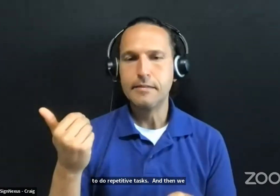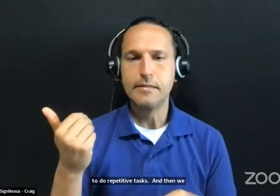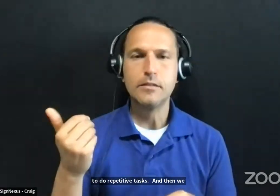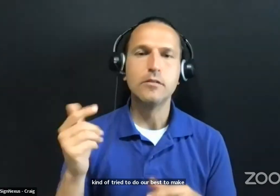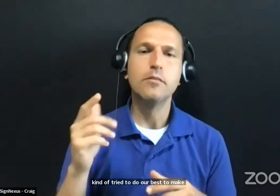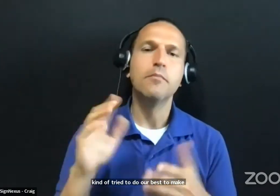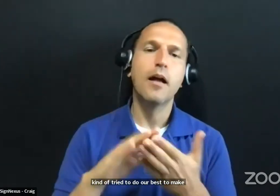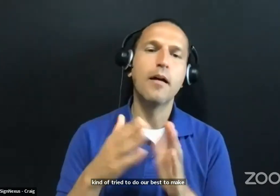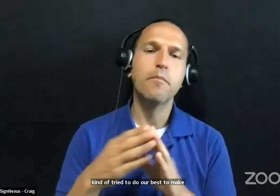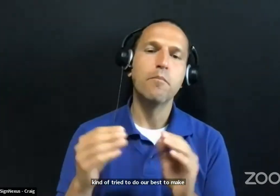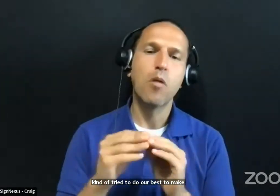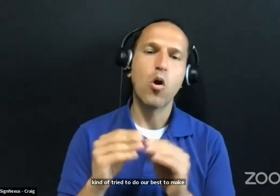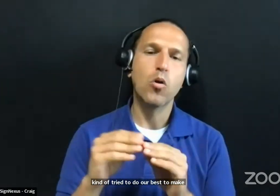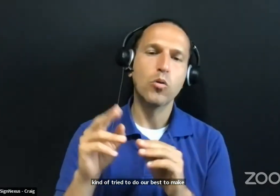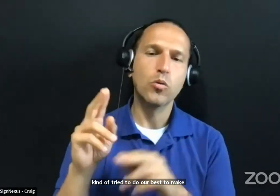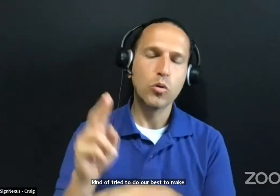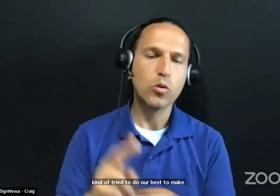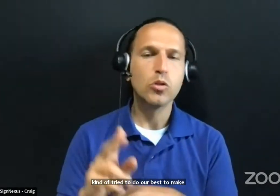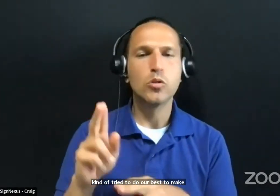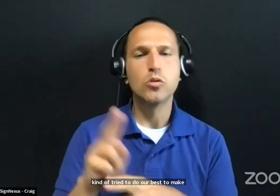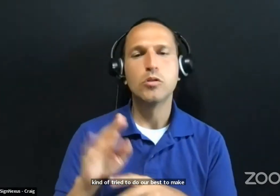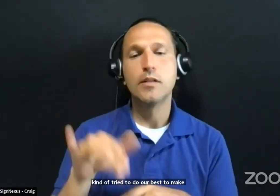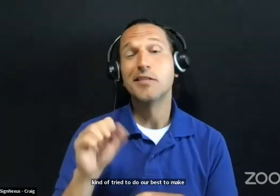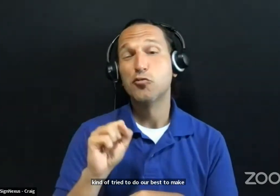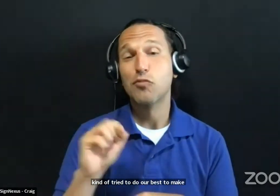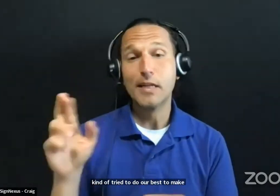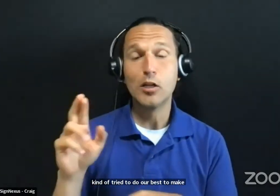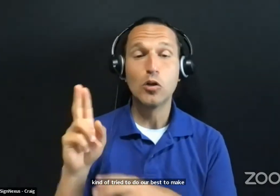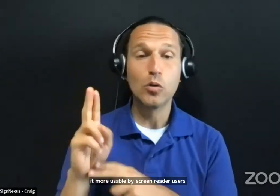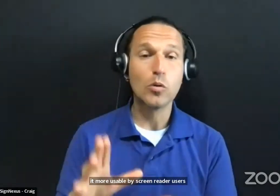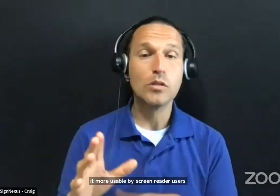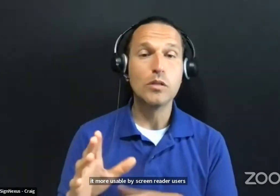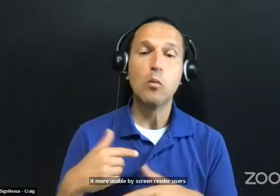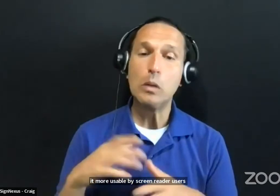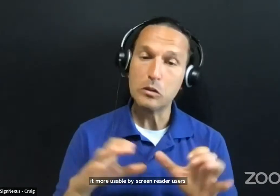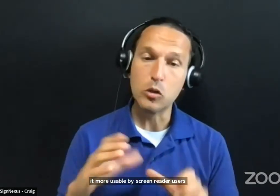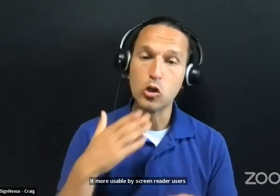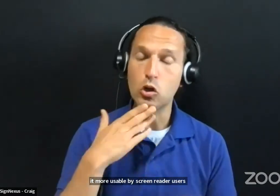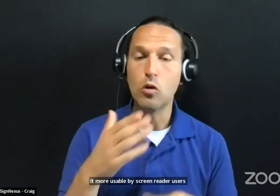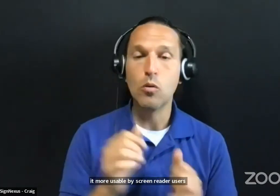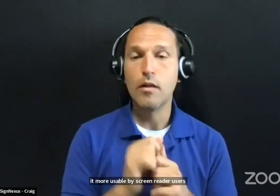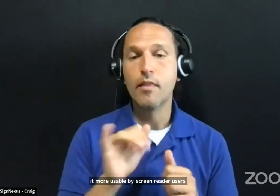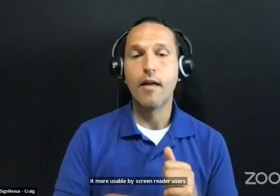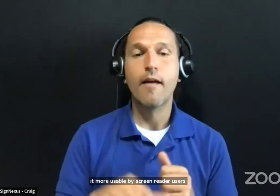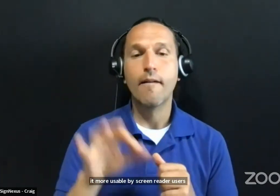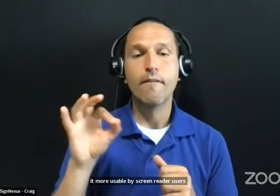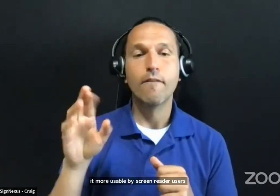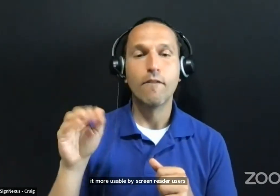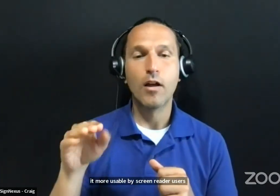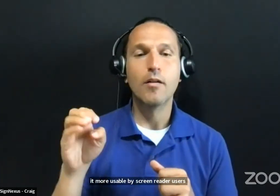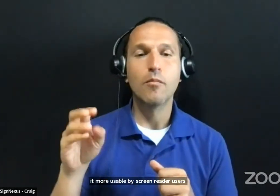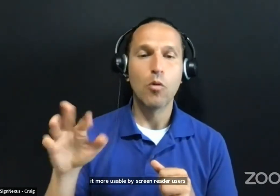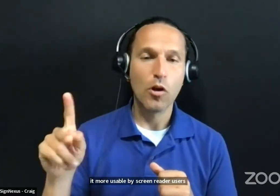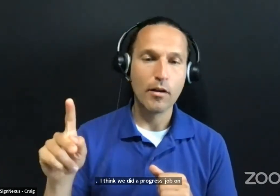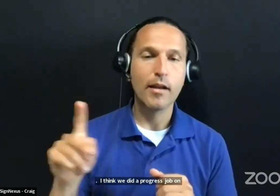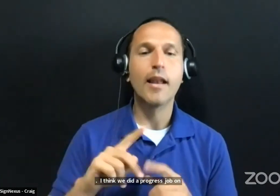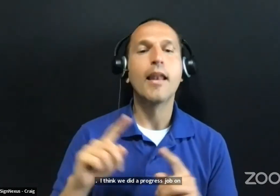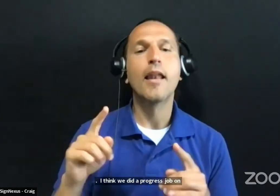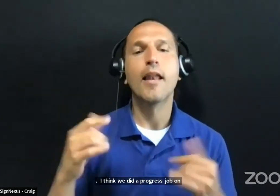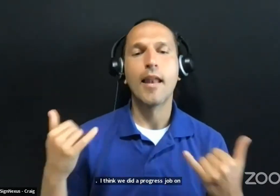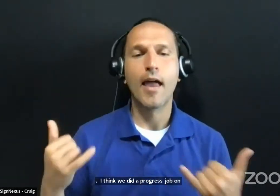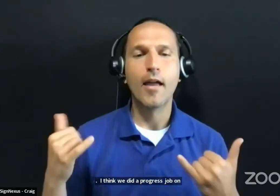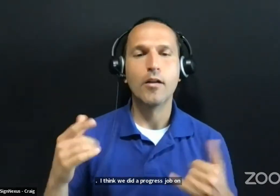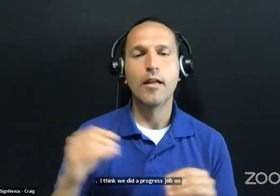more usable by screen reader users. And I think we did a pretty good job with that on the framework. But now we're sort of in